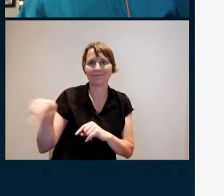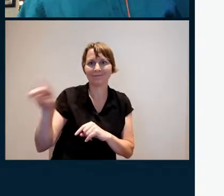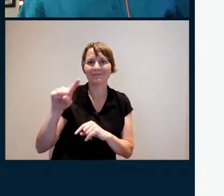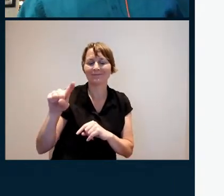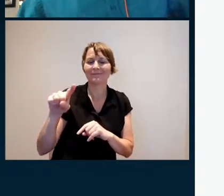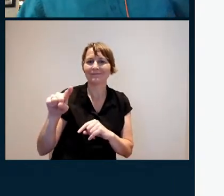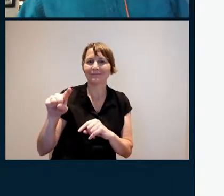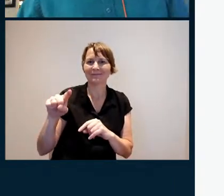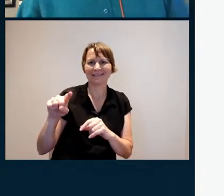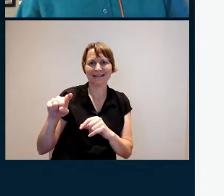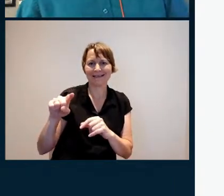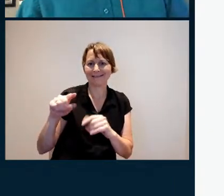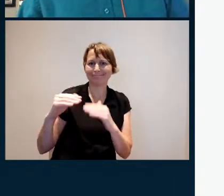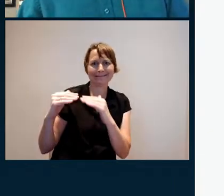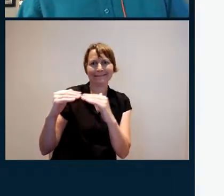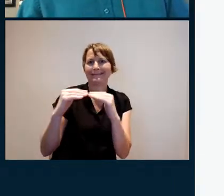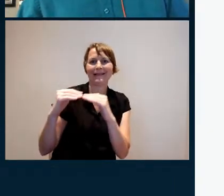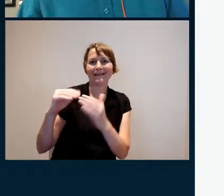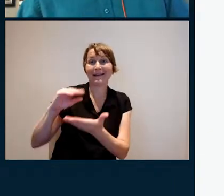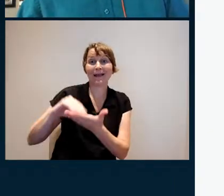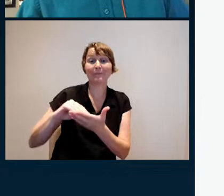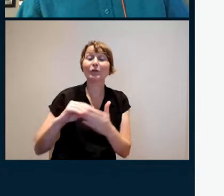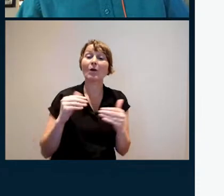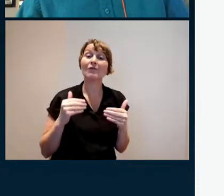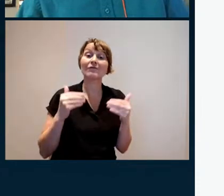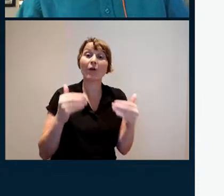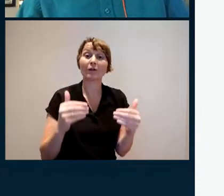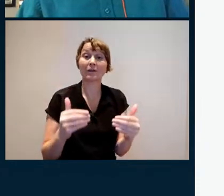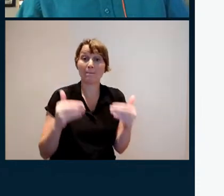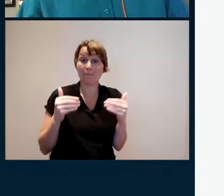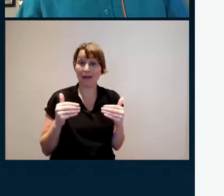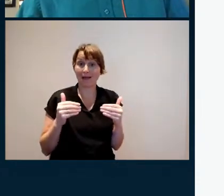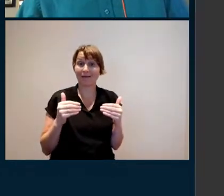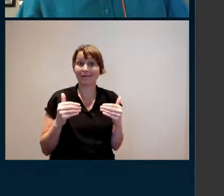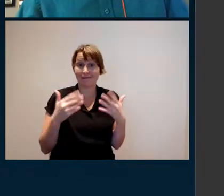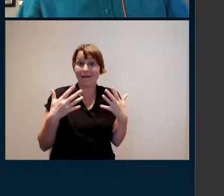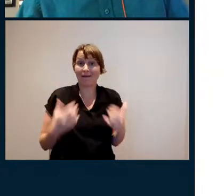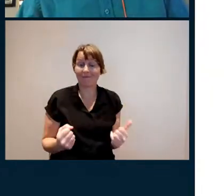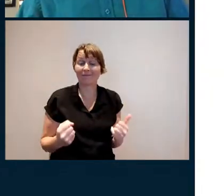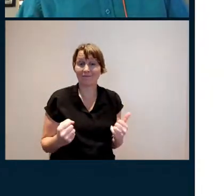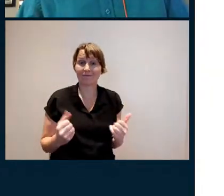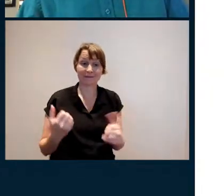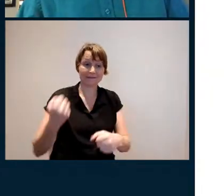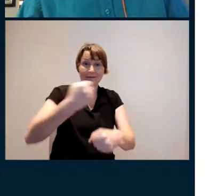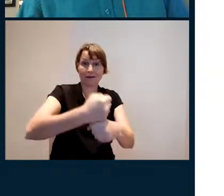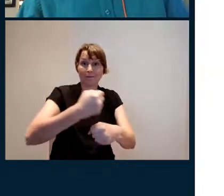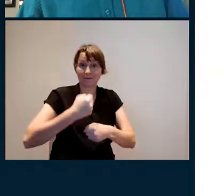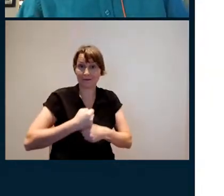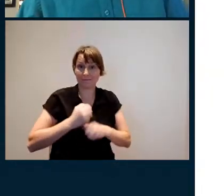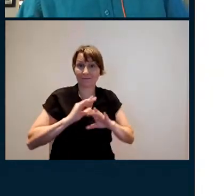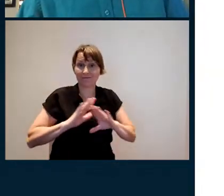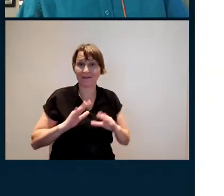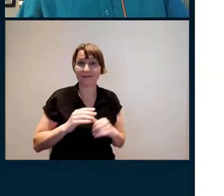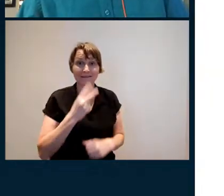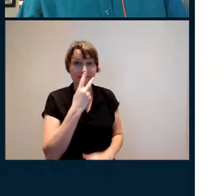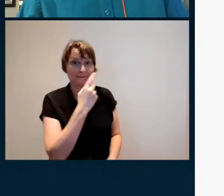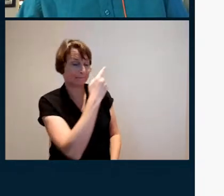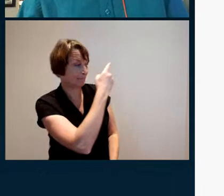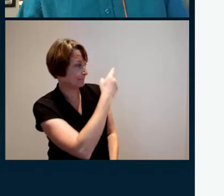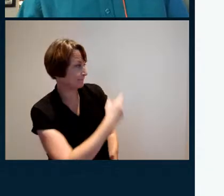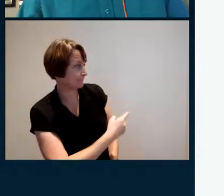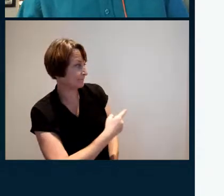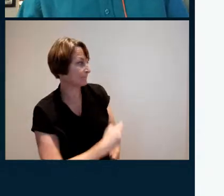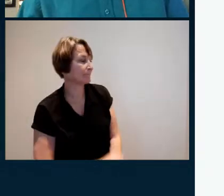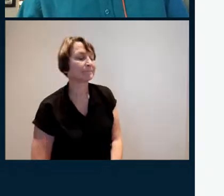app. So now I've got a front end and a back end, and I could go in here and I could say, here's my front end, and this is my standard ASP.NET